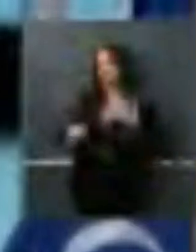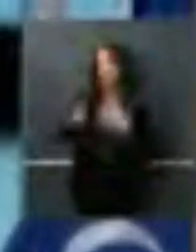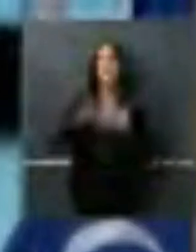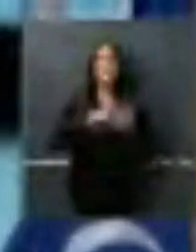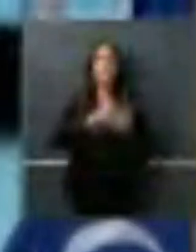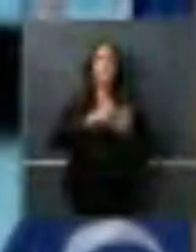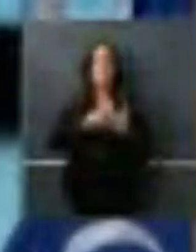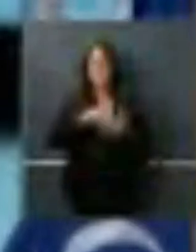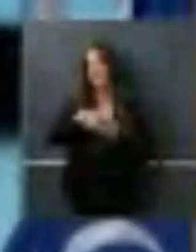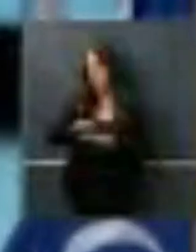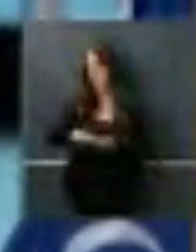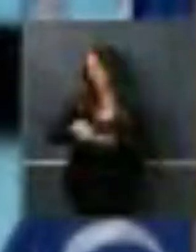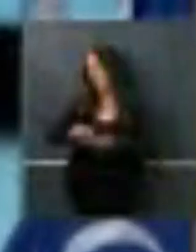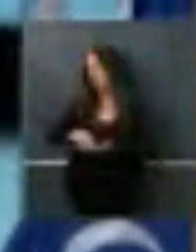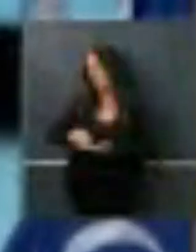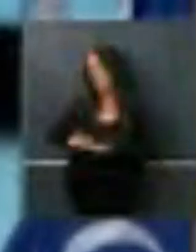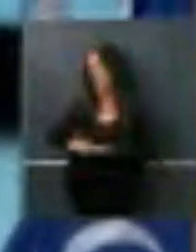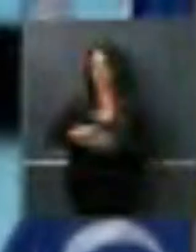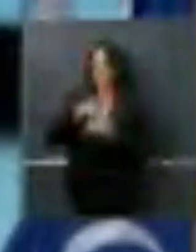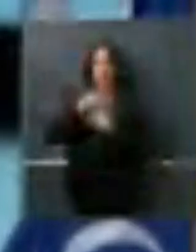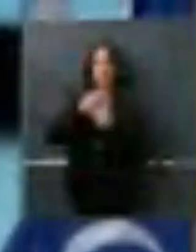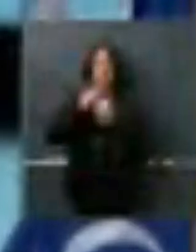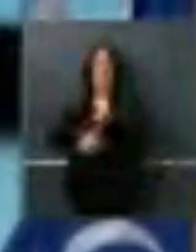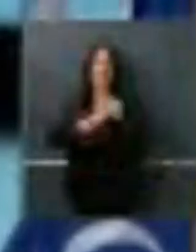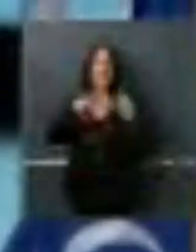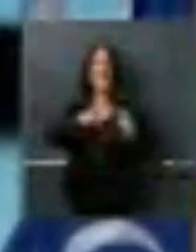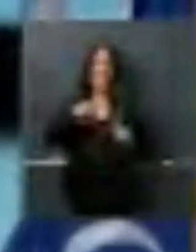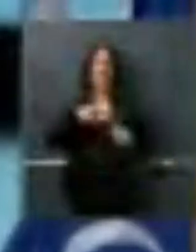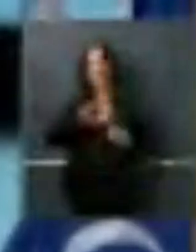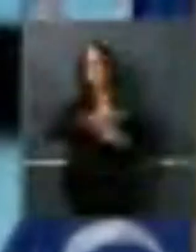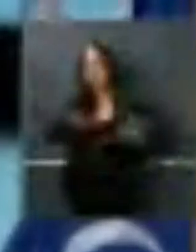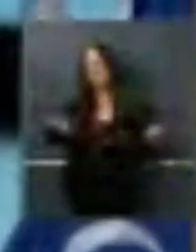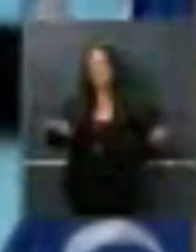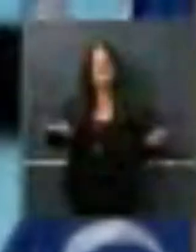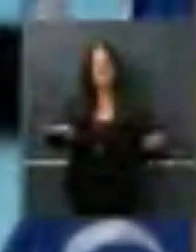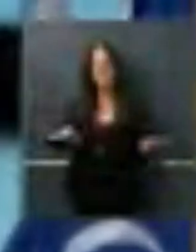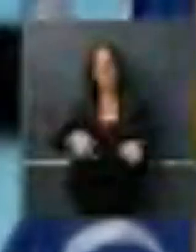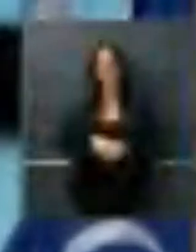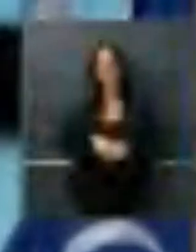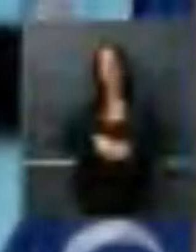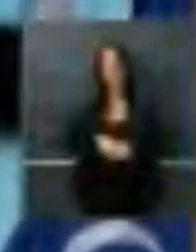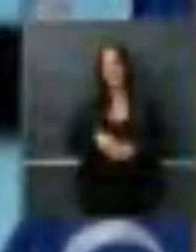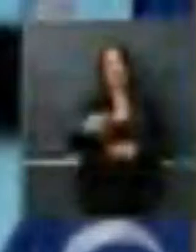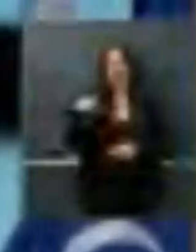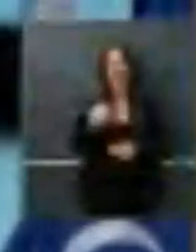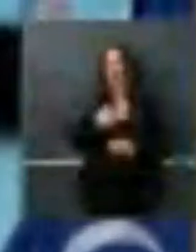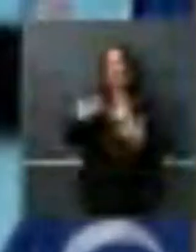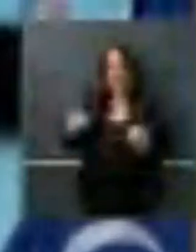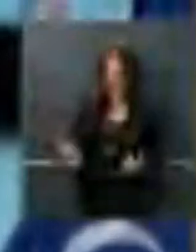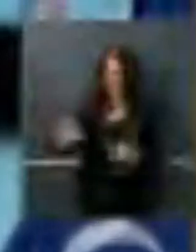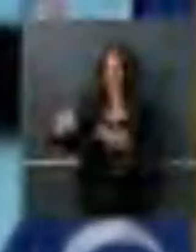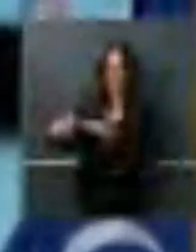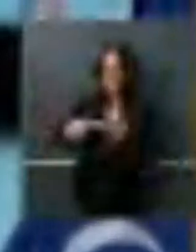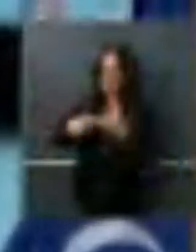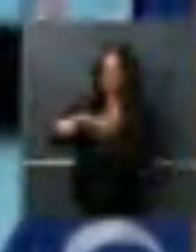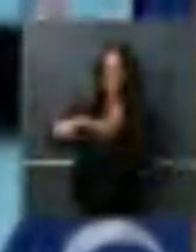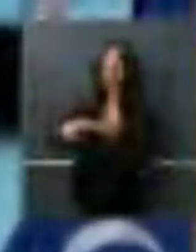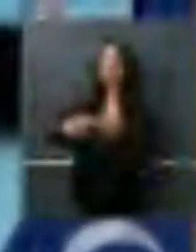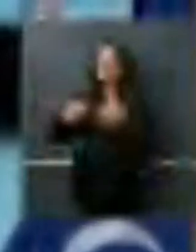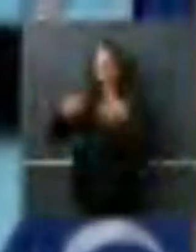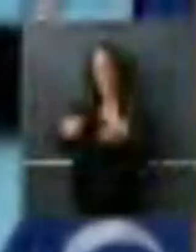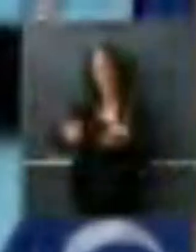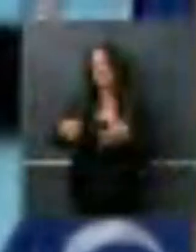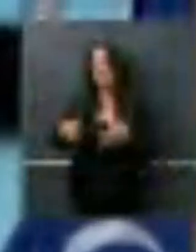think we're now at a stage where those conversations that have been siloed are now being made public in a way that I think will allow